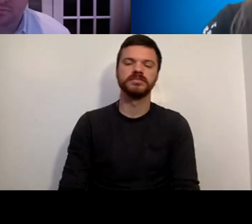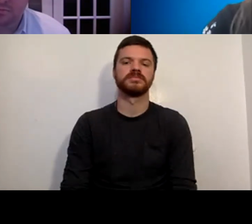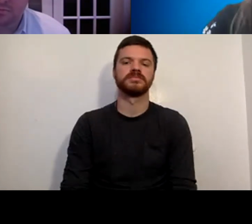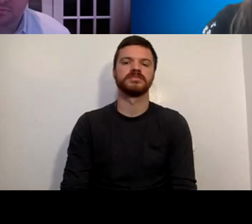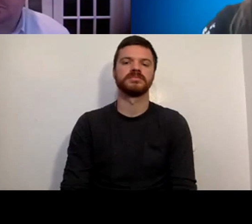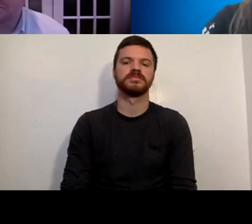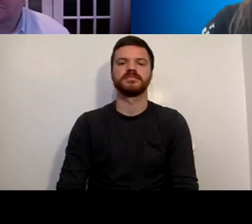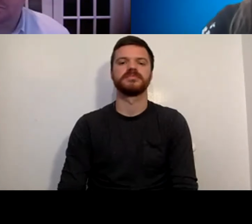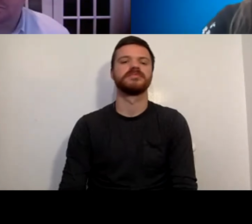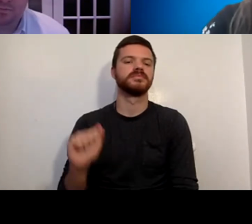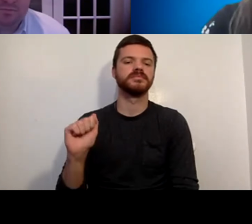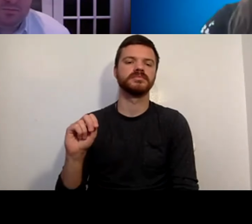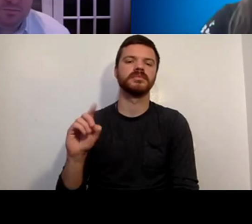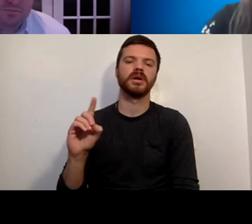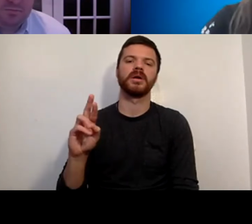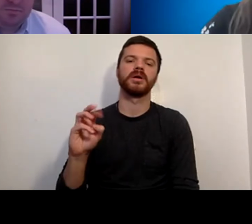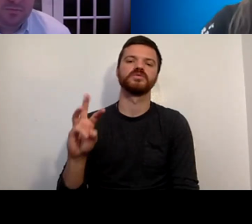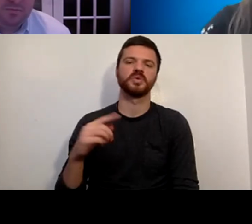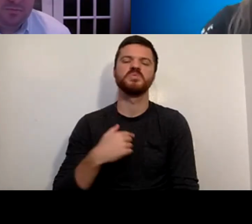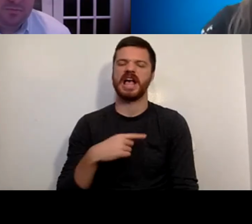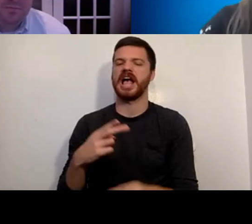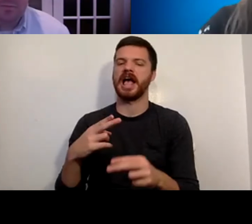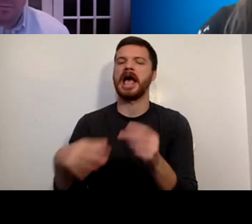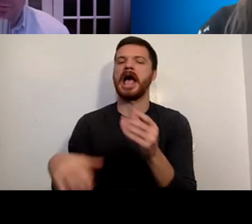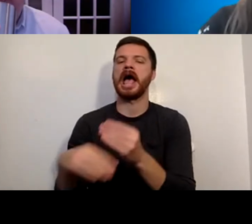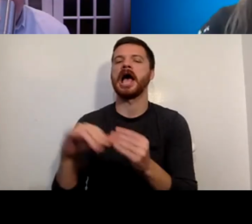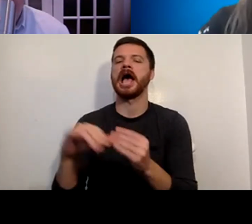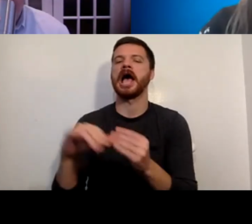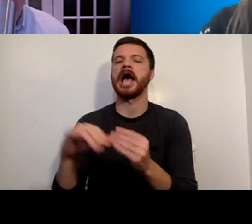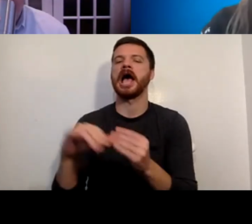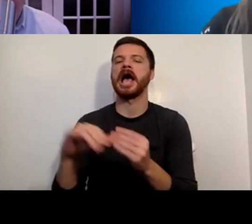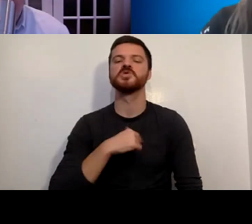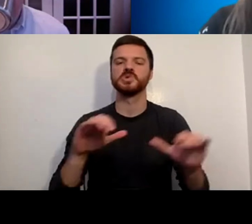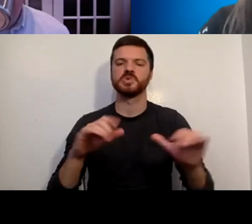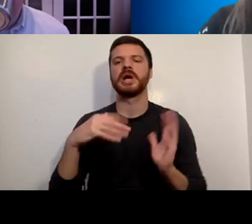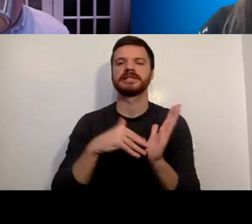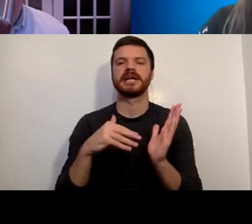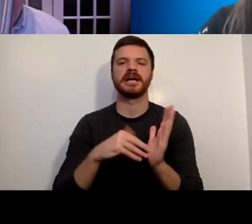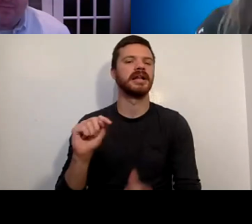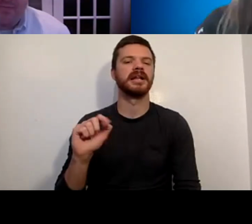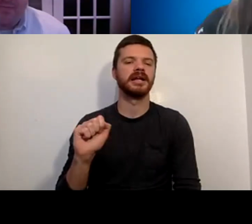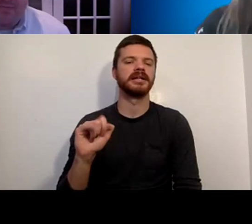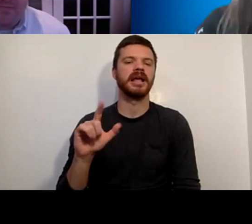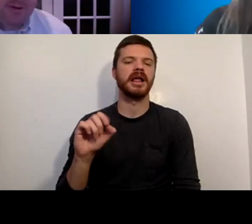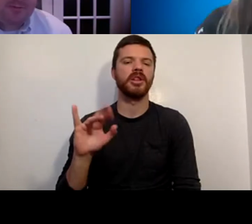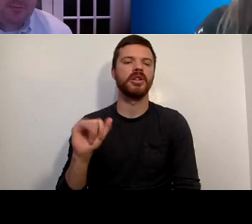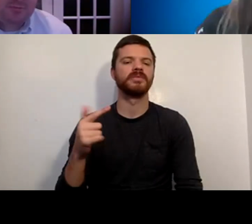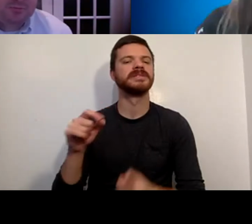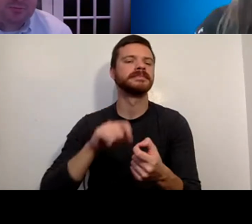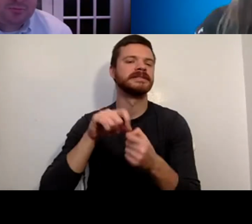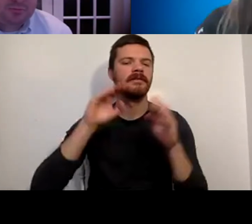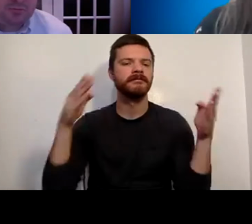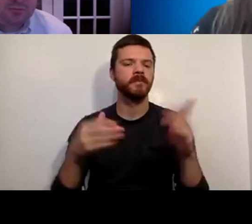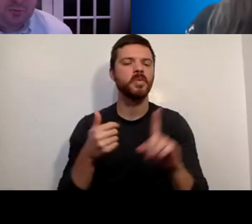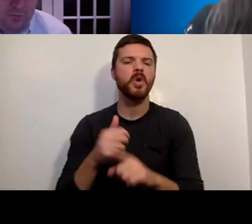Yeah, I might just chime in on that one, that we're doing a study. Tailoring is kind of a specific focus, so it is an R01